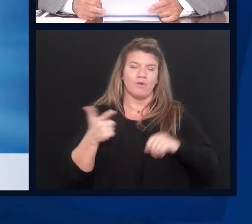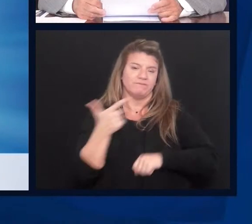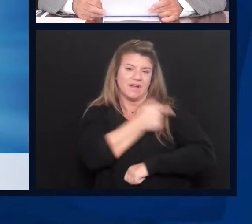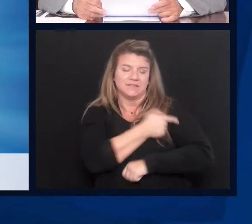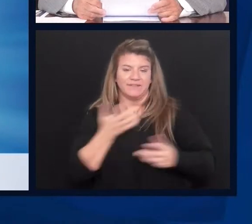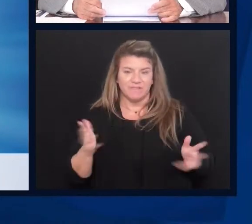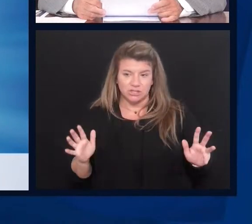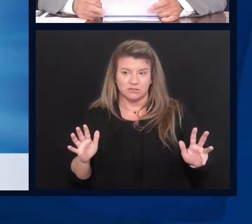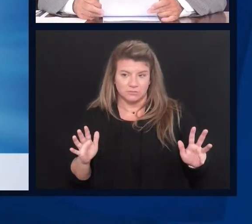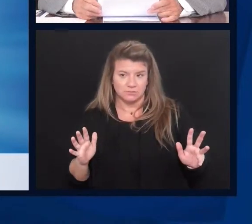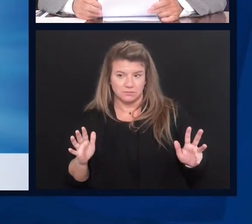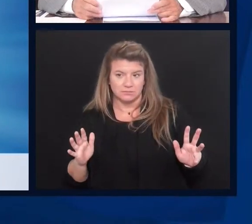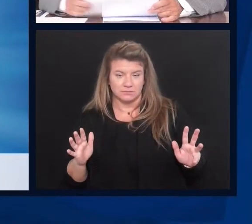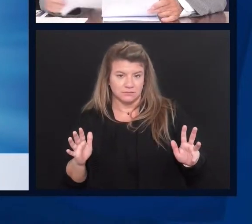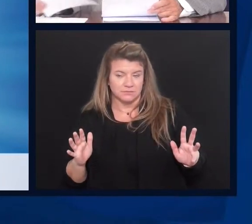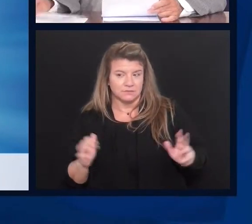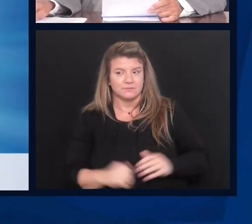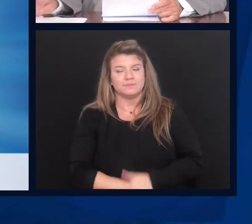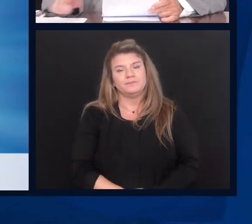finish line.